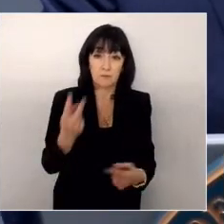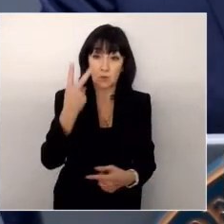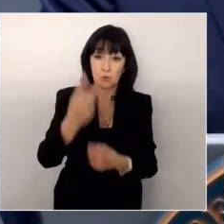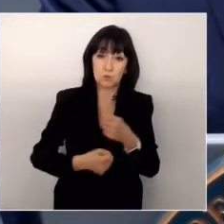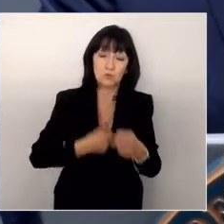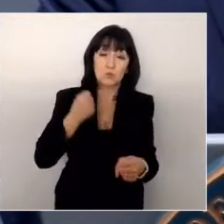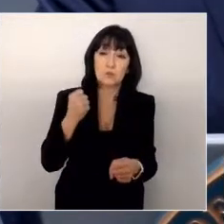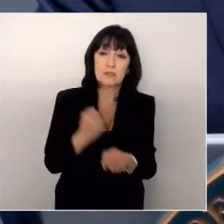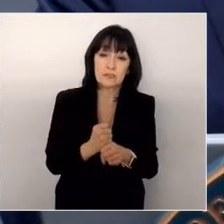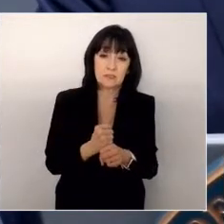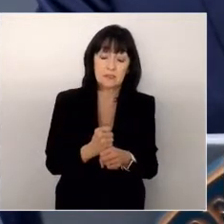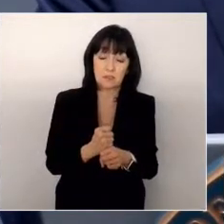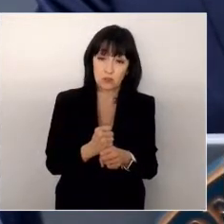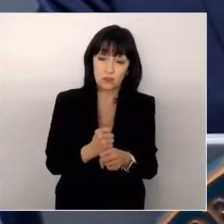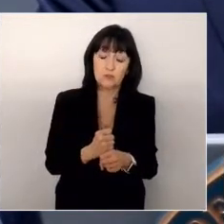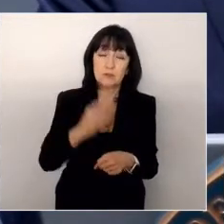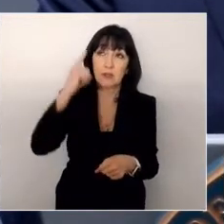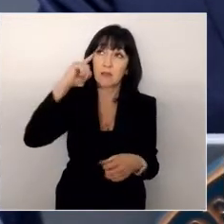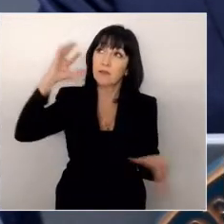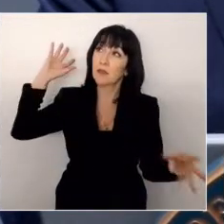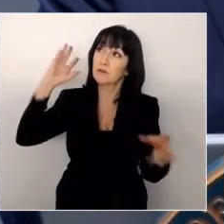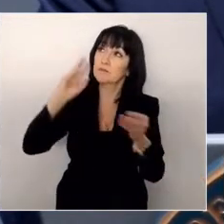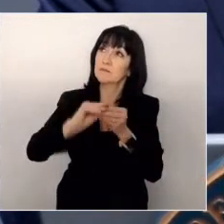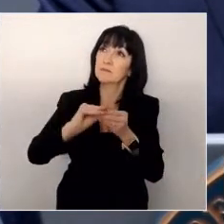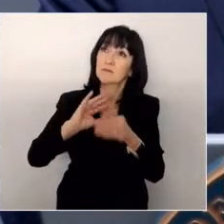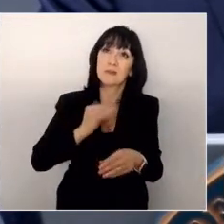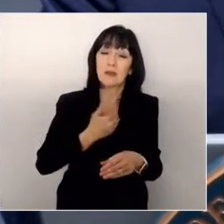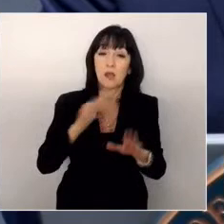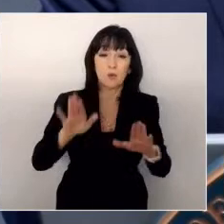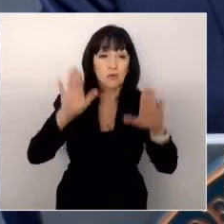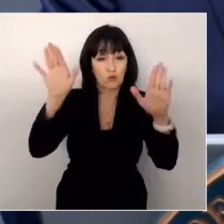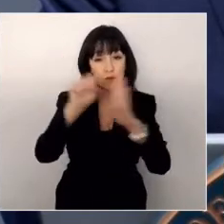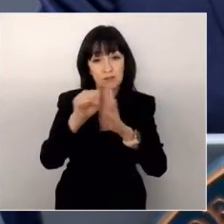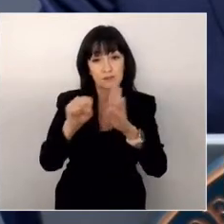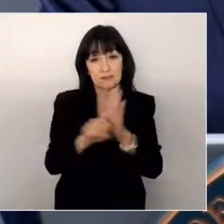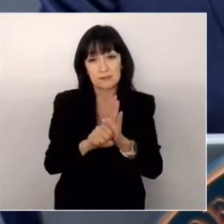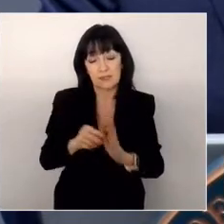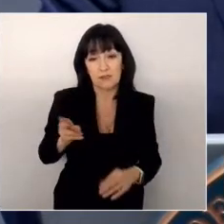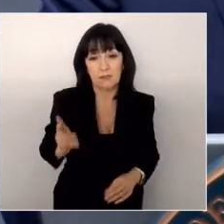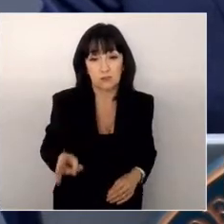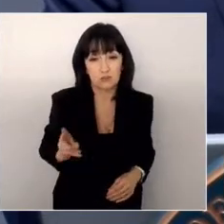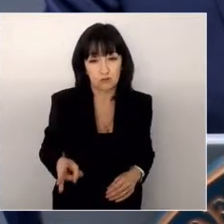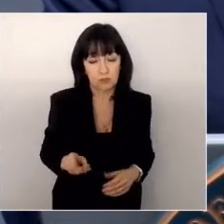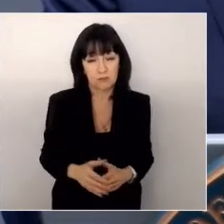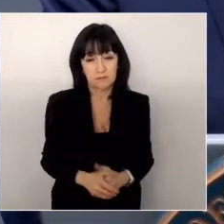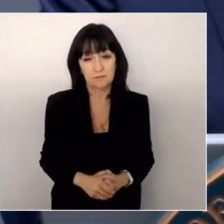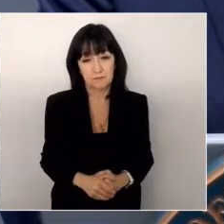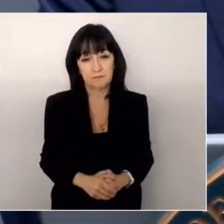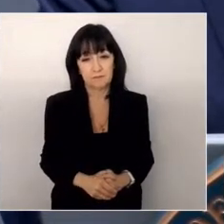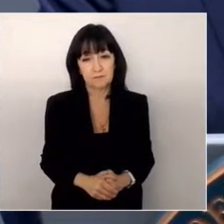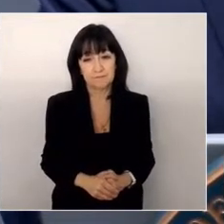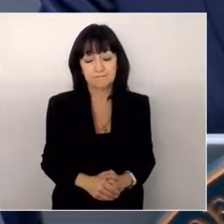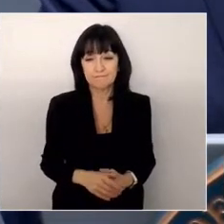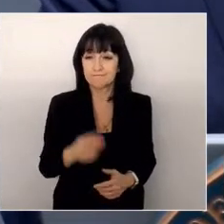the long history of our great state, I can't help but think about the recent passing of Governor Ruth Ann